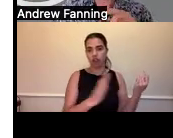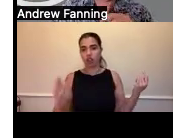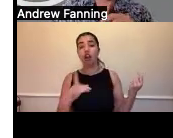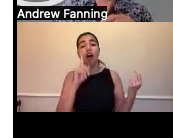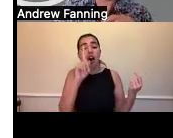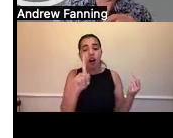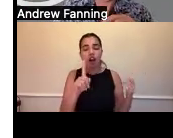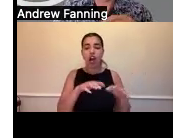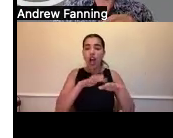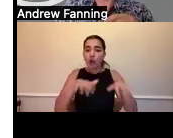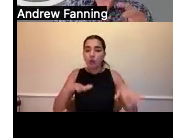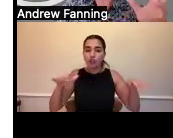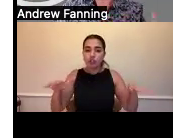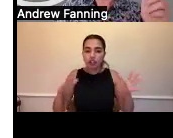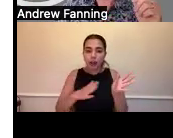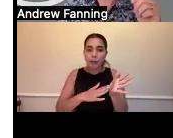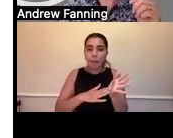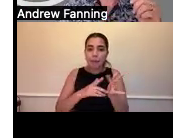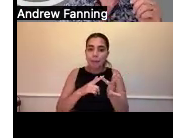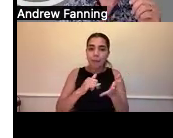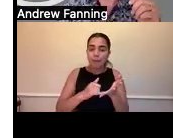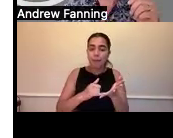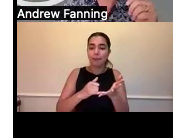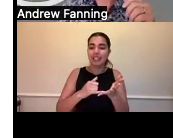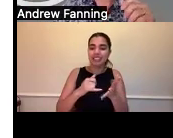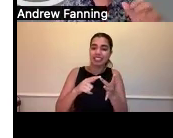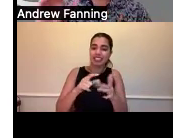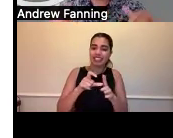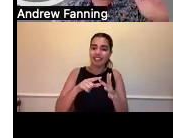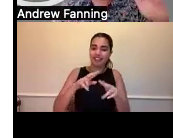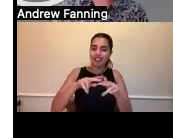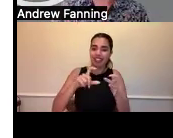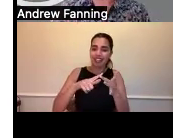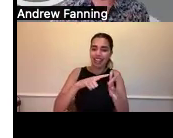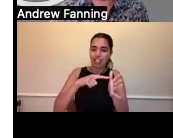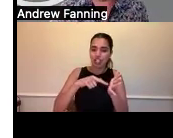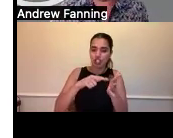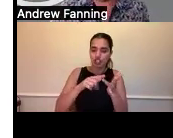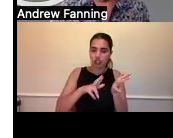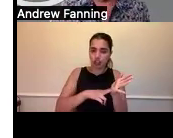ocean acidification, the ocean acidification boundary, which is roughly stable over